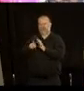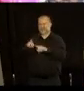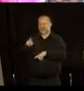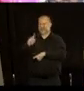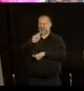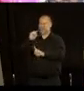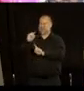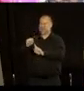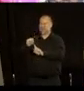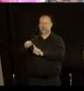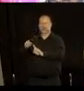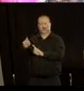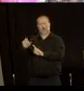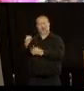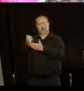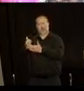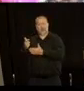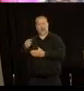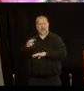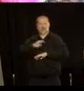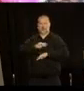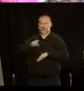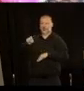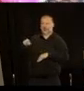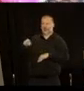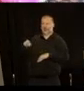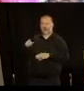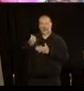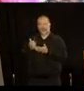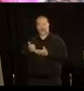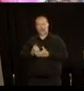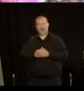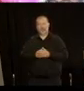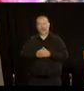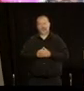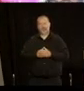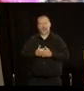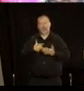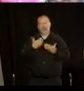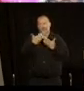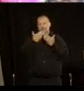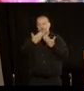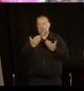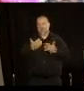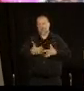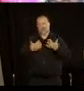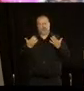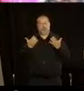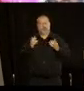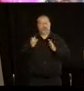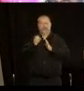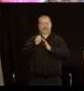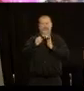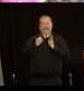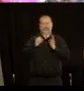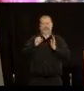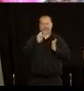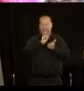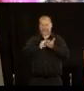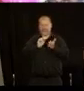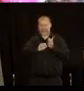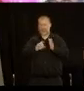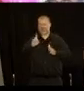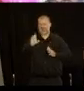are meeting them in their time of need. And I'm so thrilled to be serving as Secretary of the Florida Department of